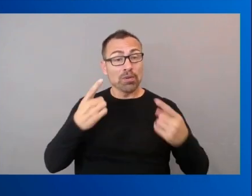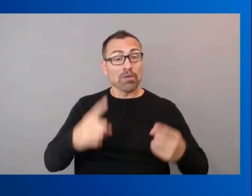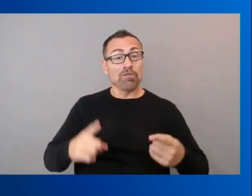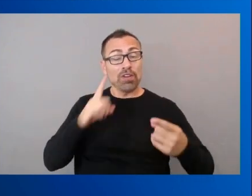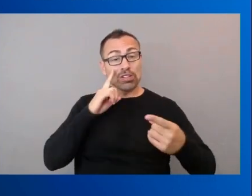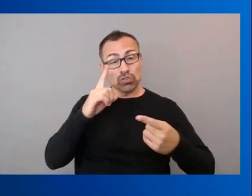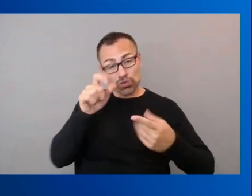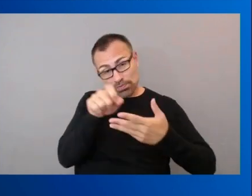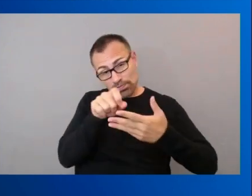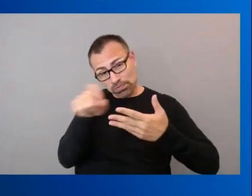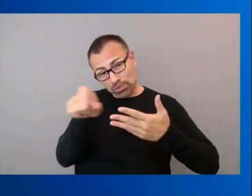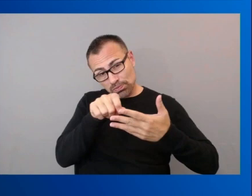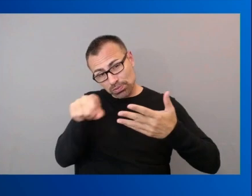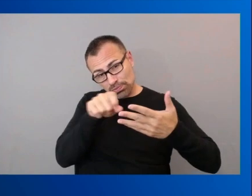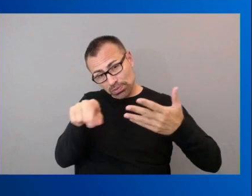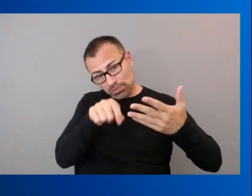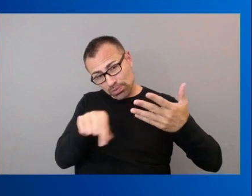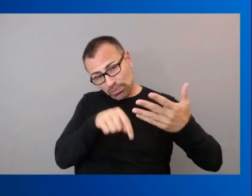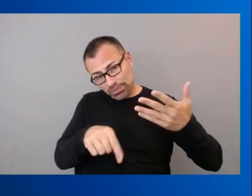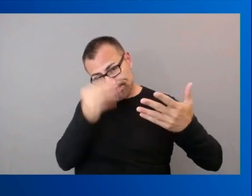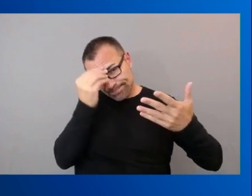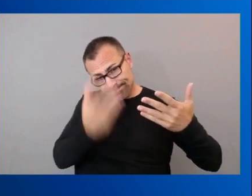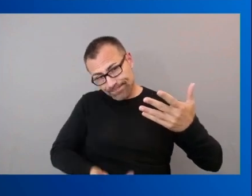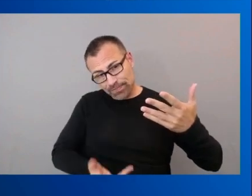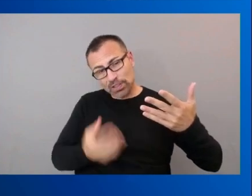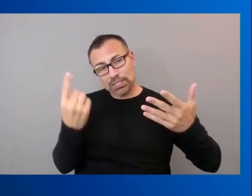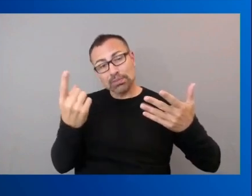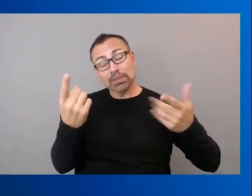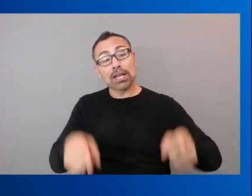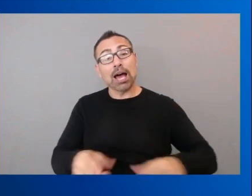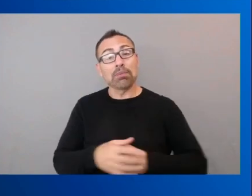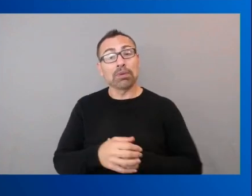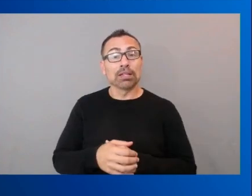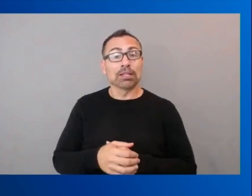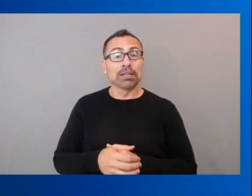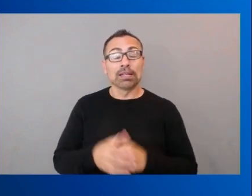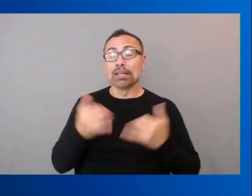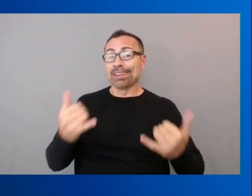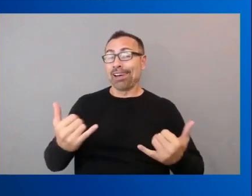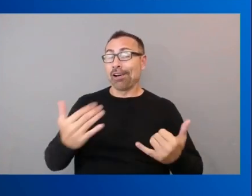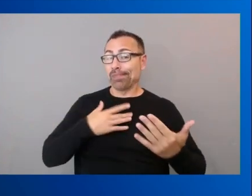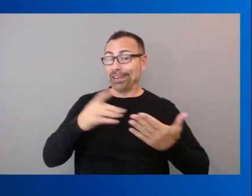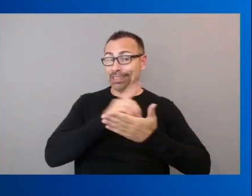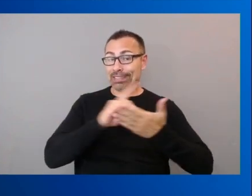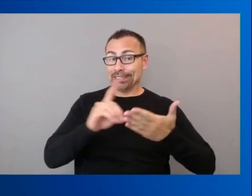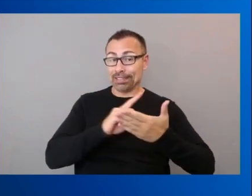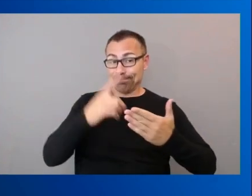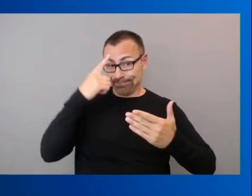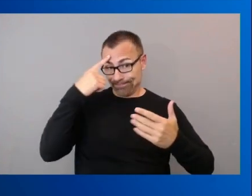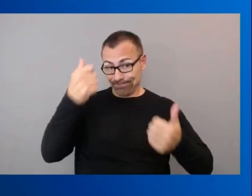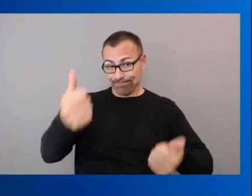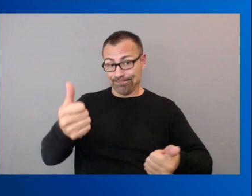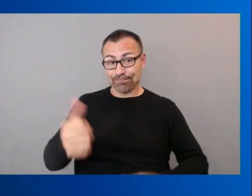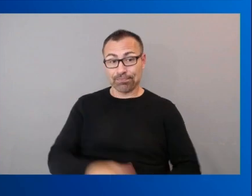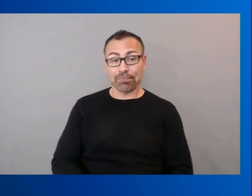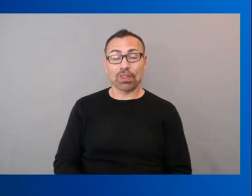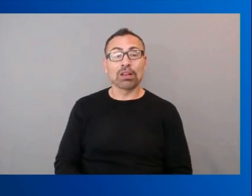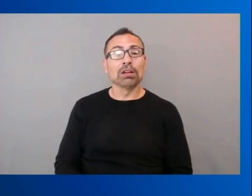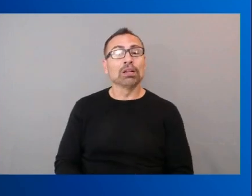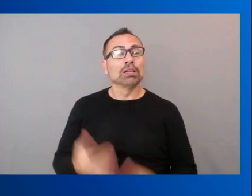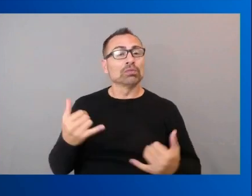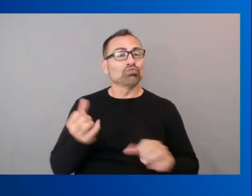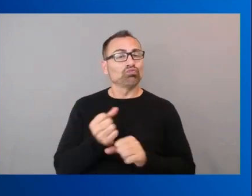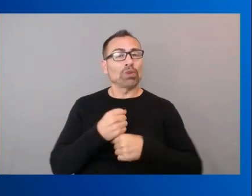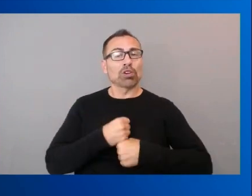that something has happened. Now, what I do with my event design is up to me, right? So what I can do here is I can create a